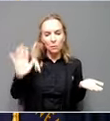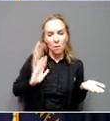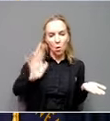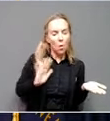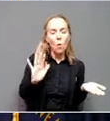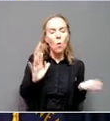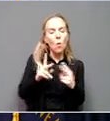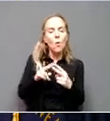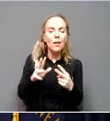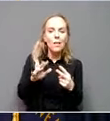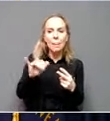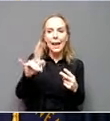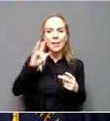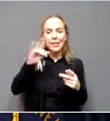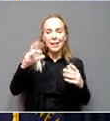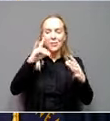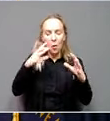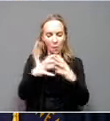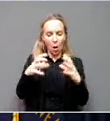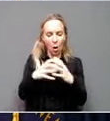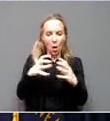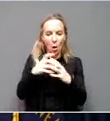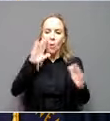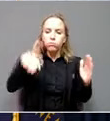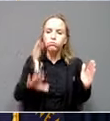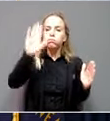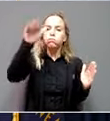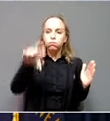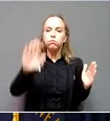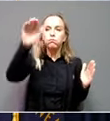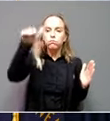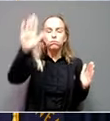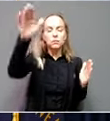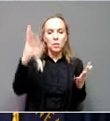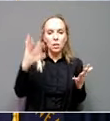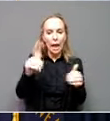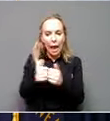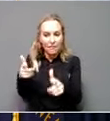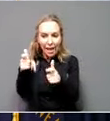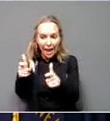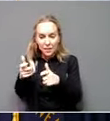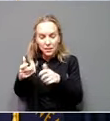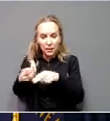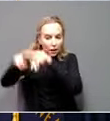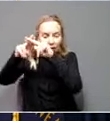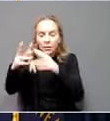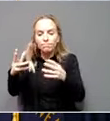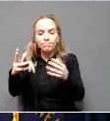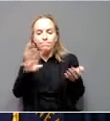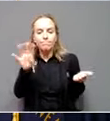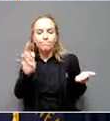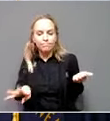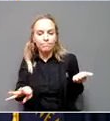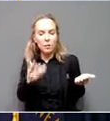a bouncing ball and the speed that it may go up and down in, because as we look at the